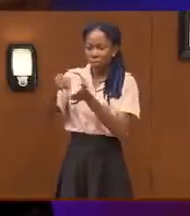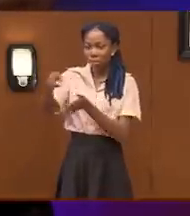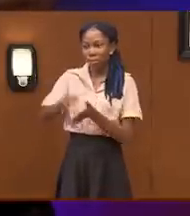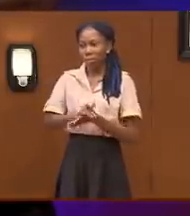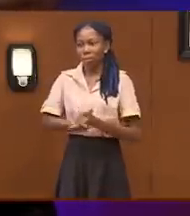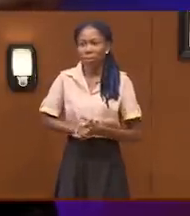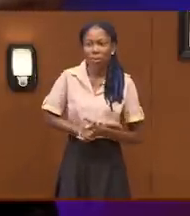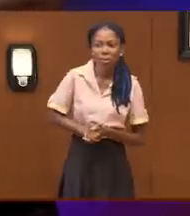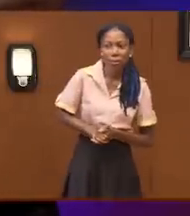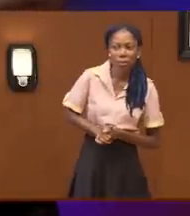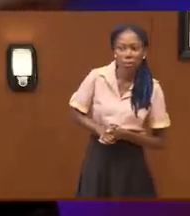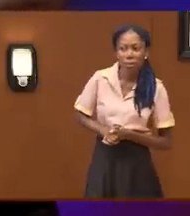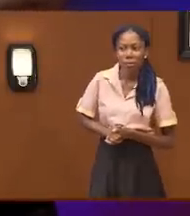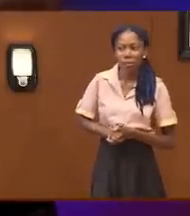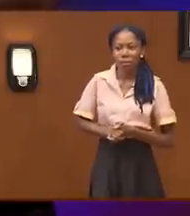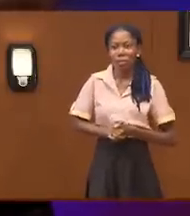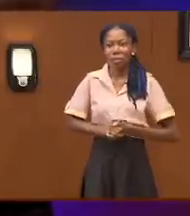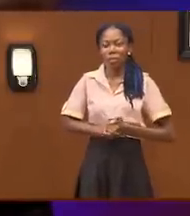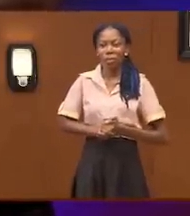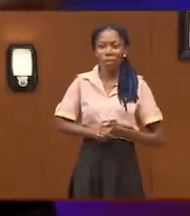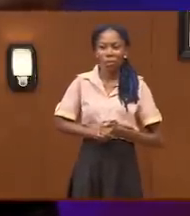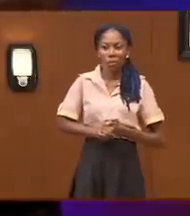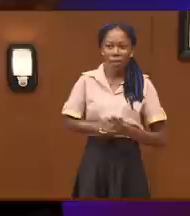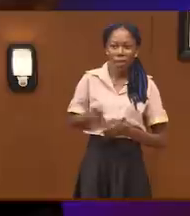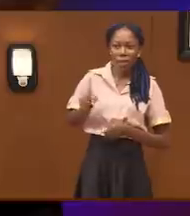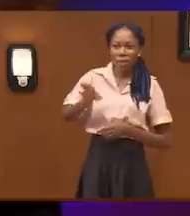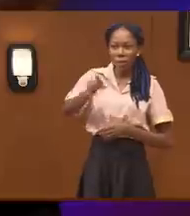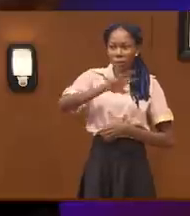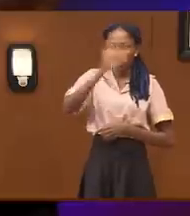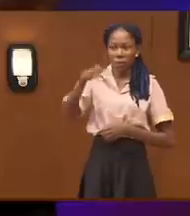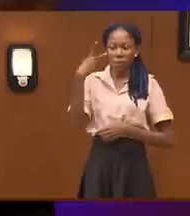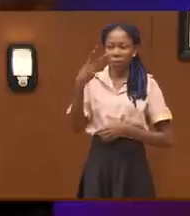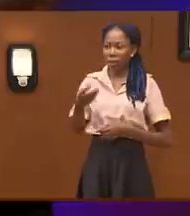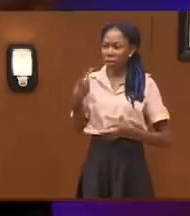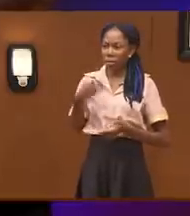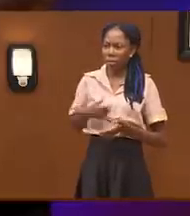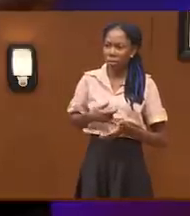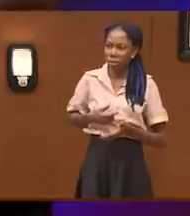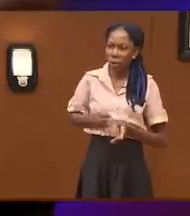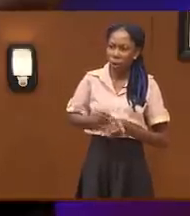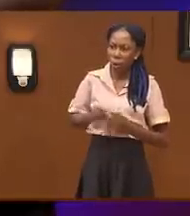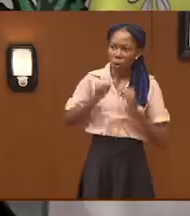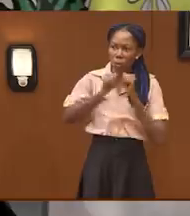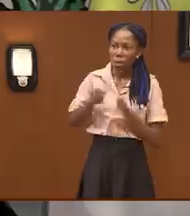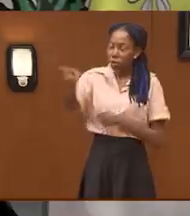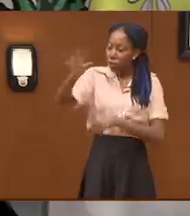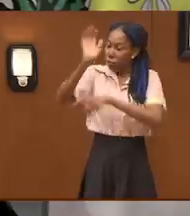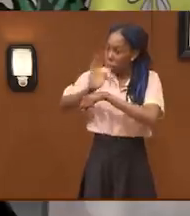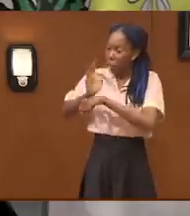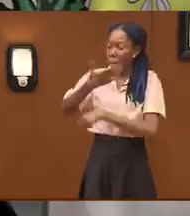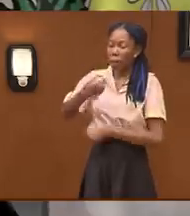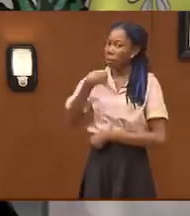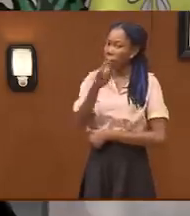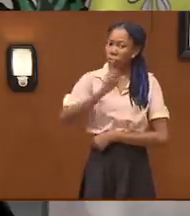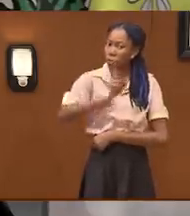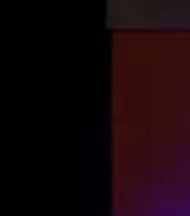least you're a Christian. Look at it. If you have not seen it, tell my lord I'm lying. You are a Christian. Look at it and tell